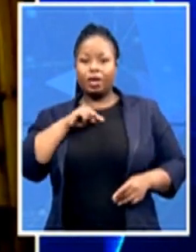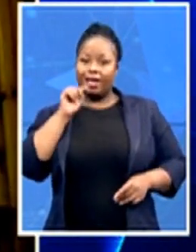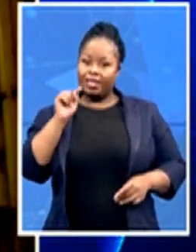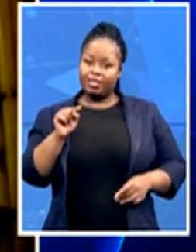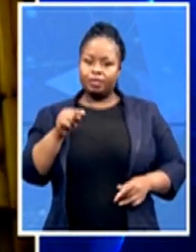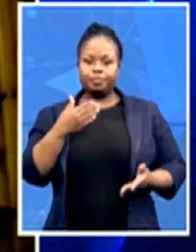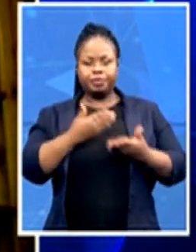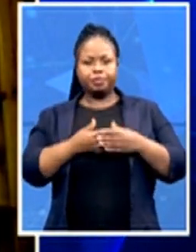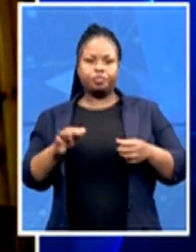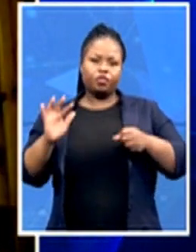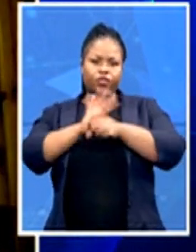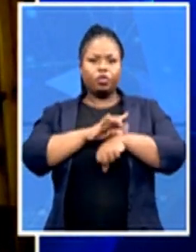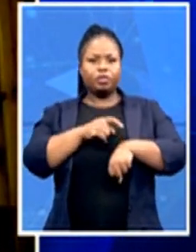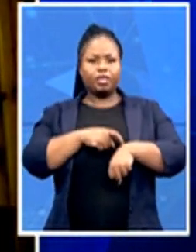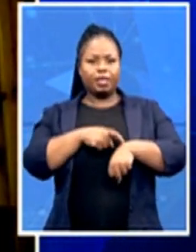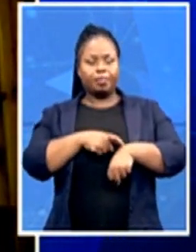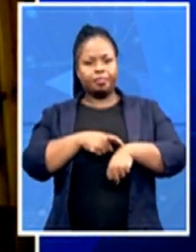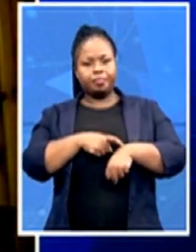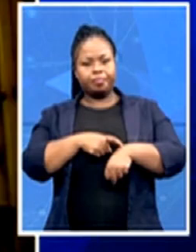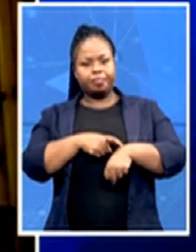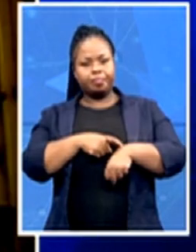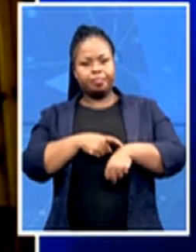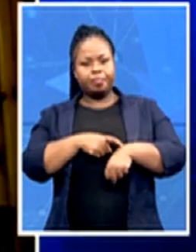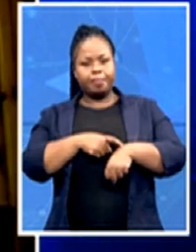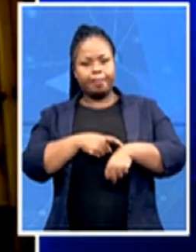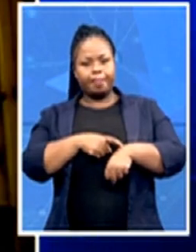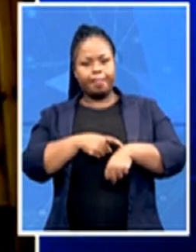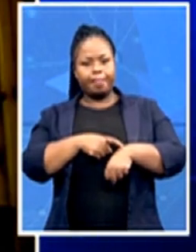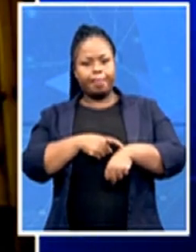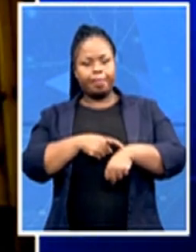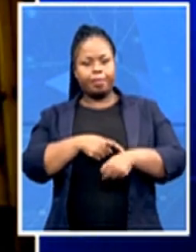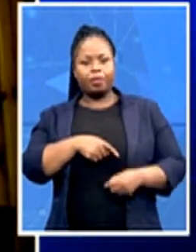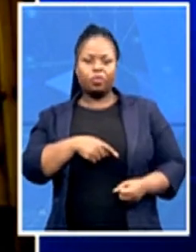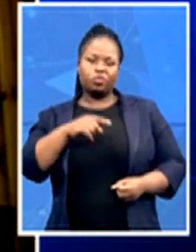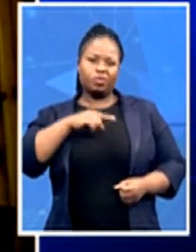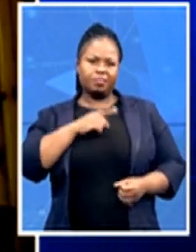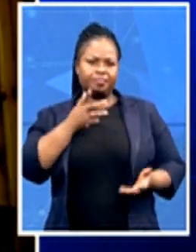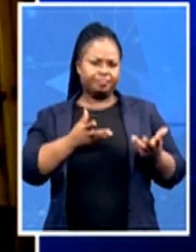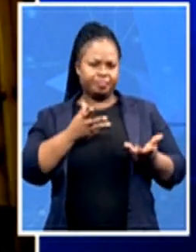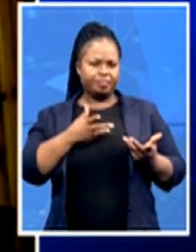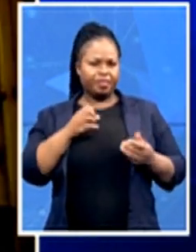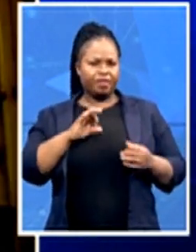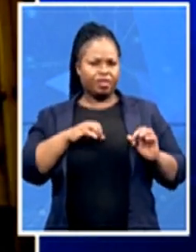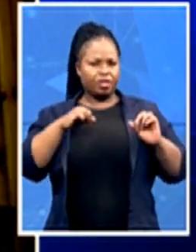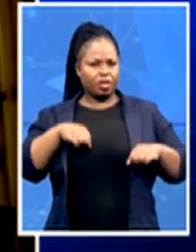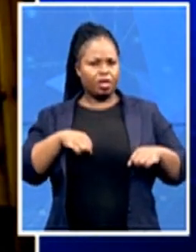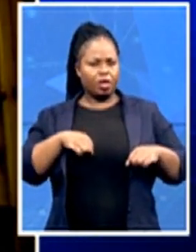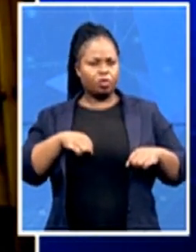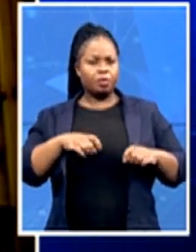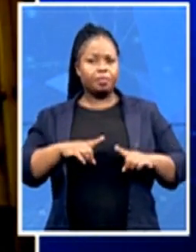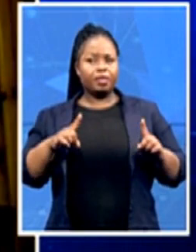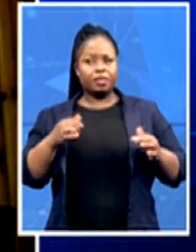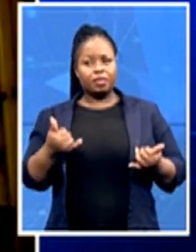that the deceased minor would have been alive to cover support for the family. So there's a lot of uncertainties towards this